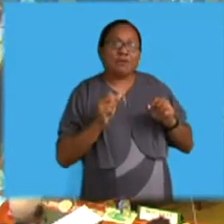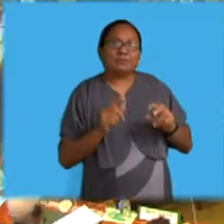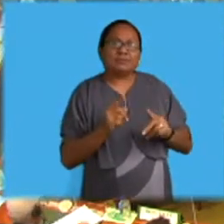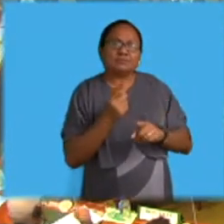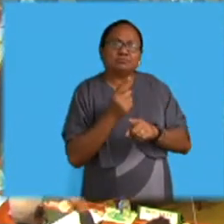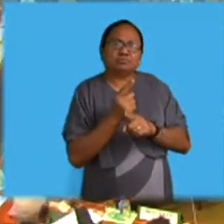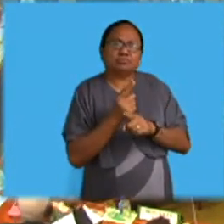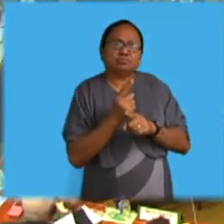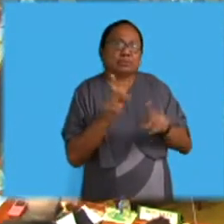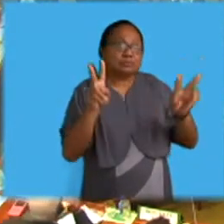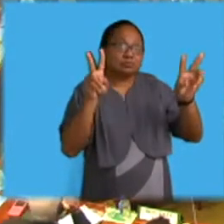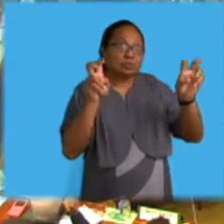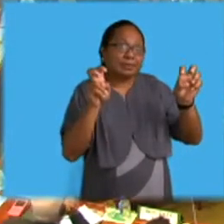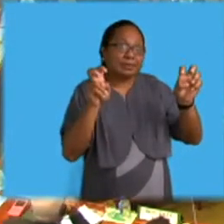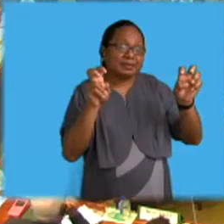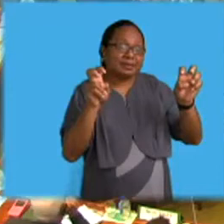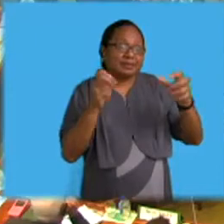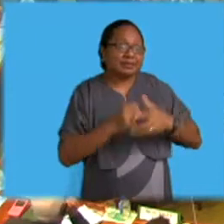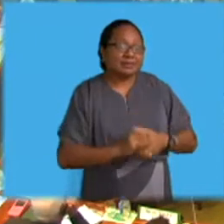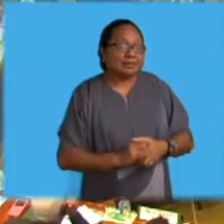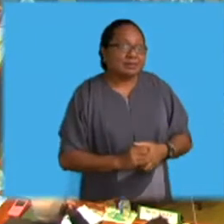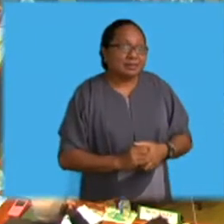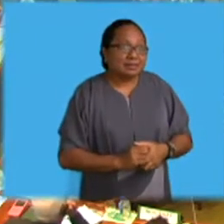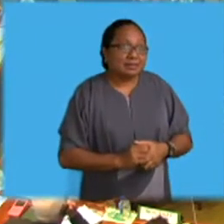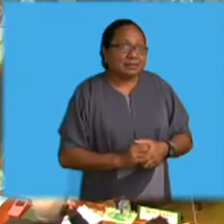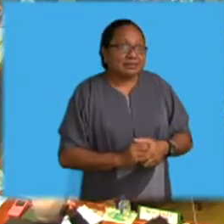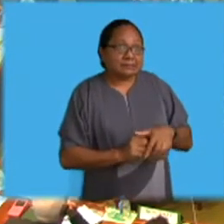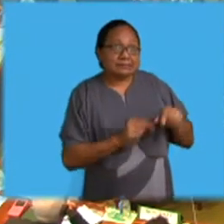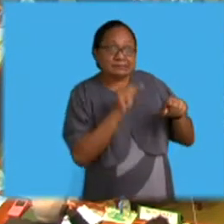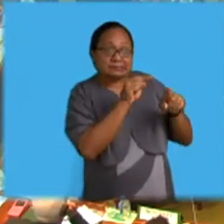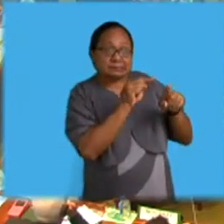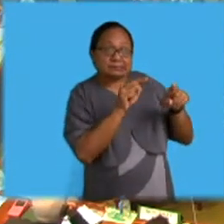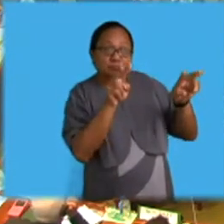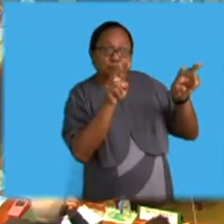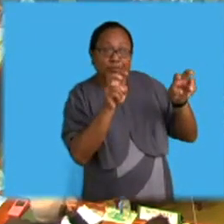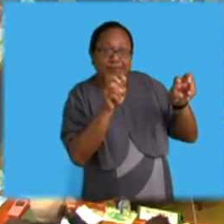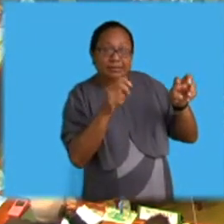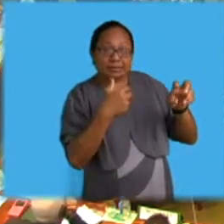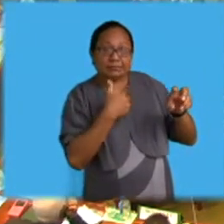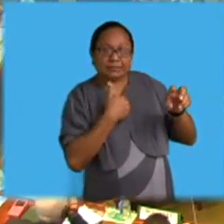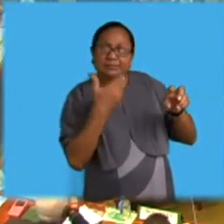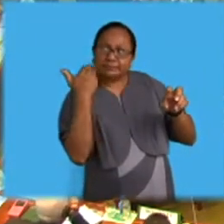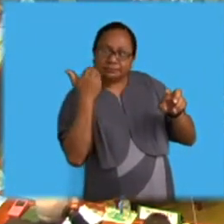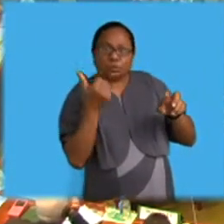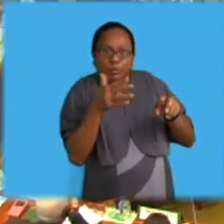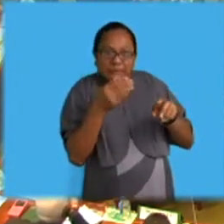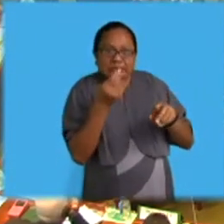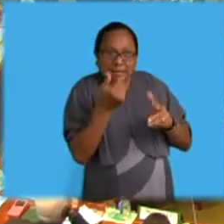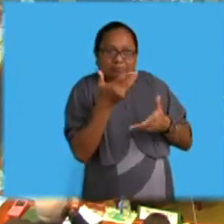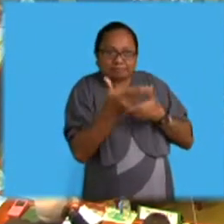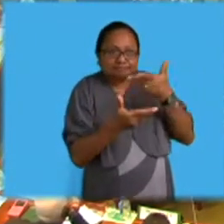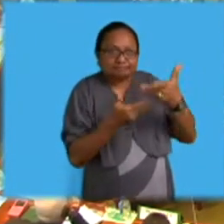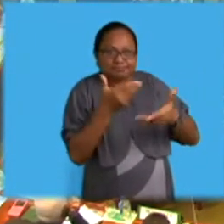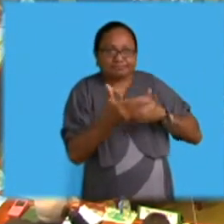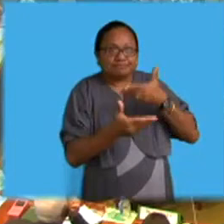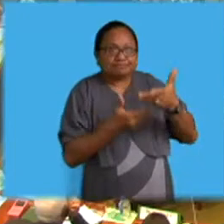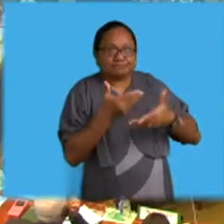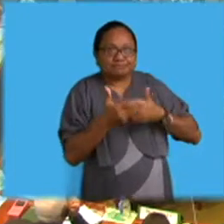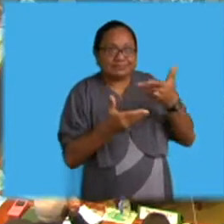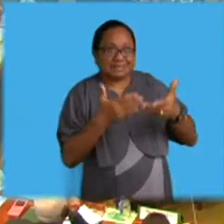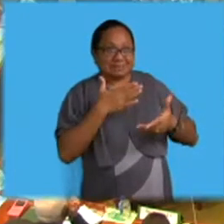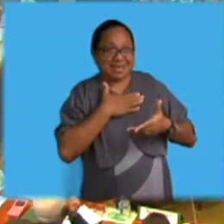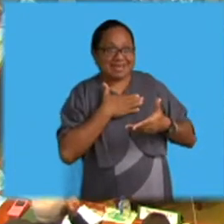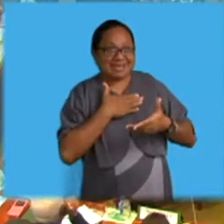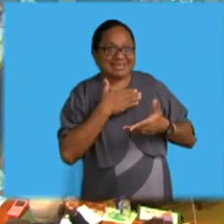which I've been mentioning lightly during the past ministerial